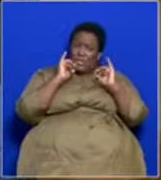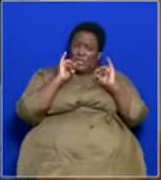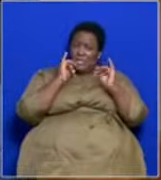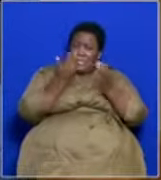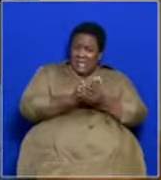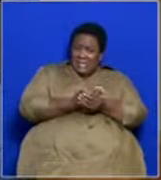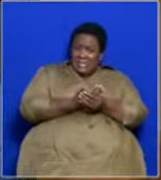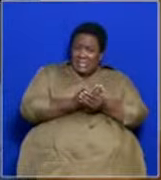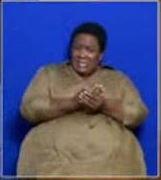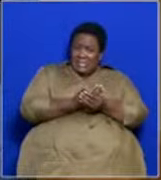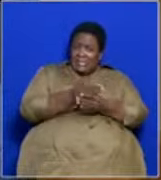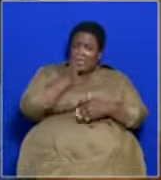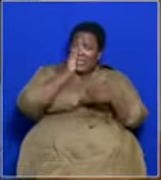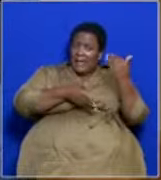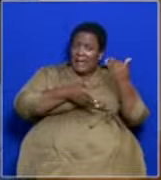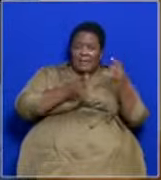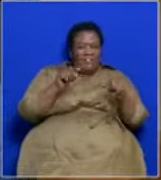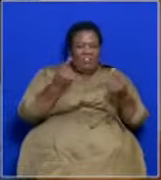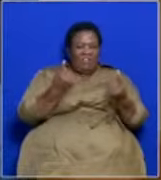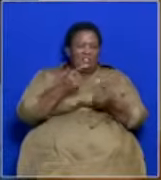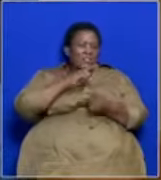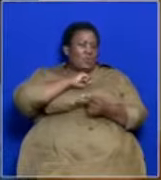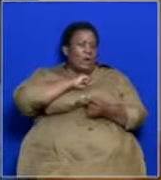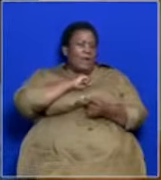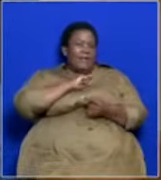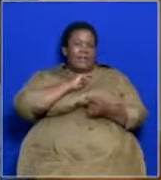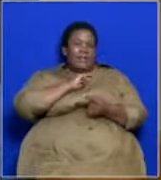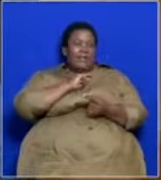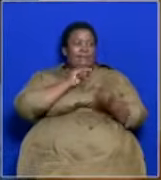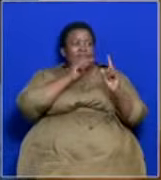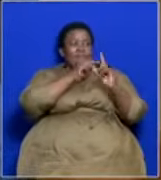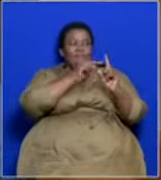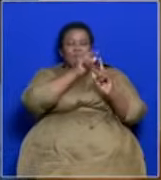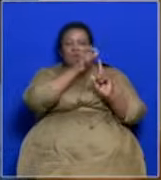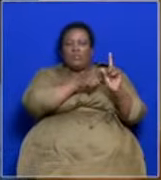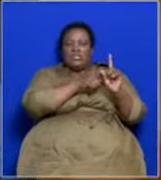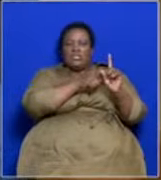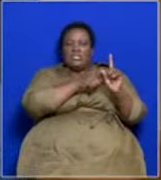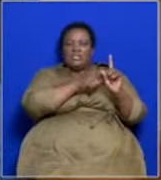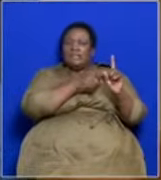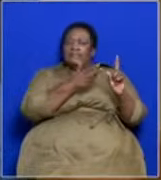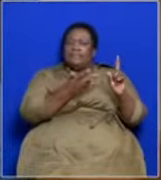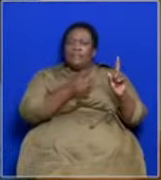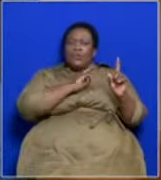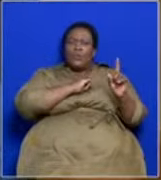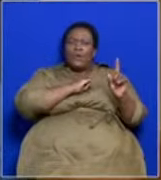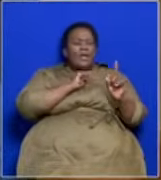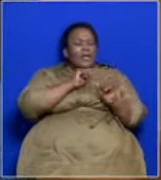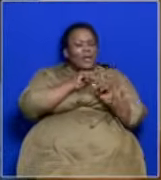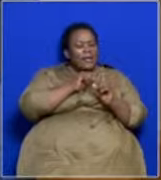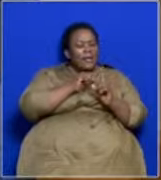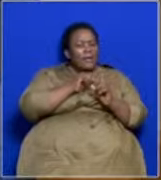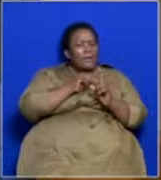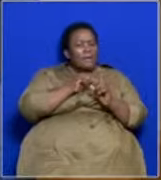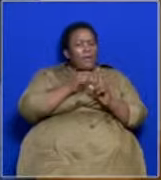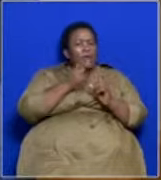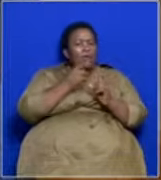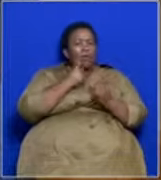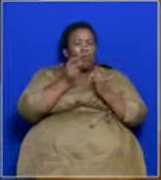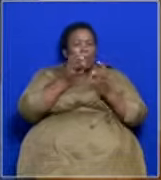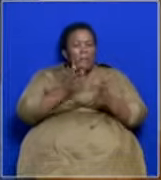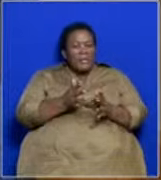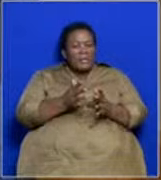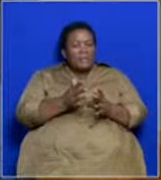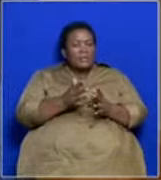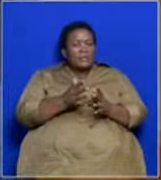just because a witness, because that's what a complainant is. Bottom line is they are a witness.